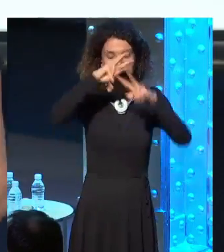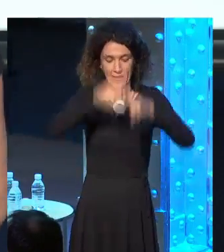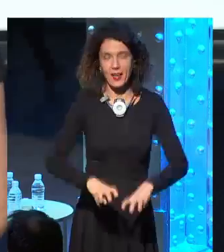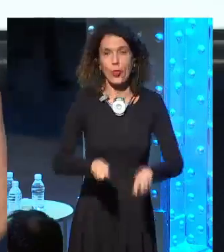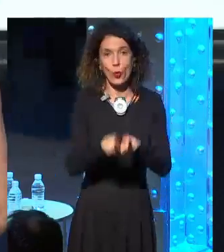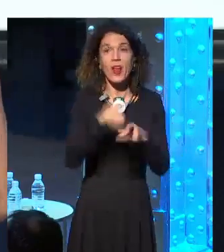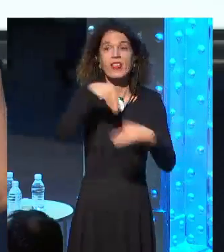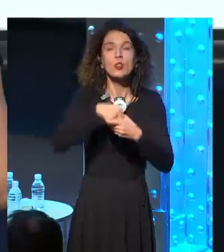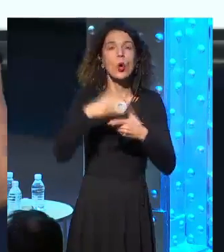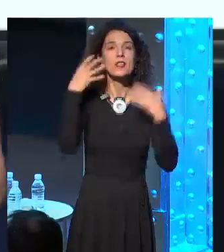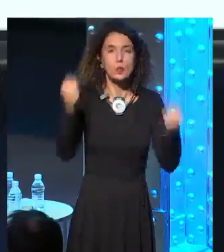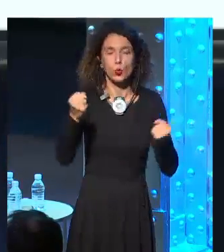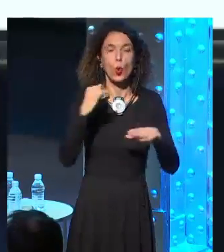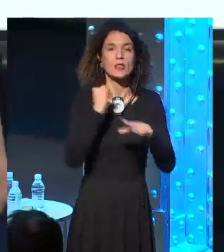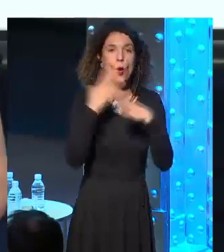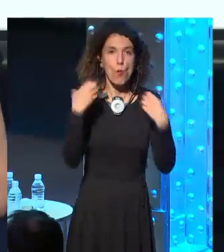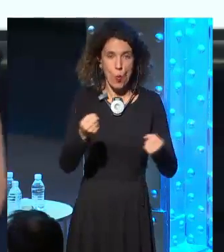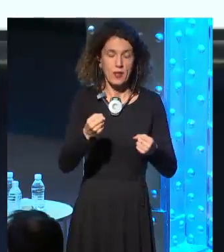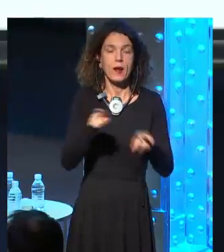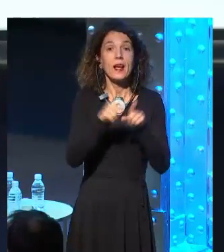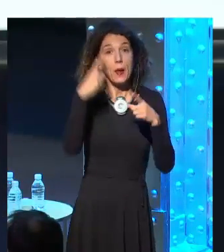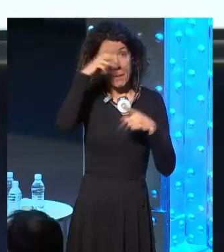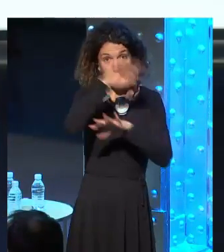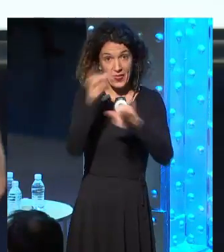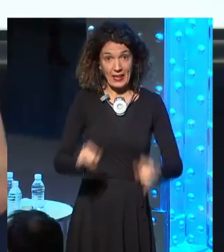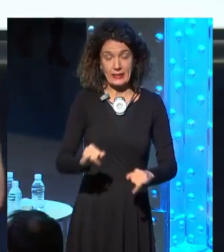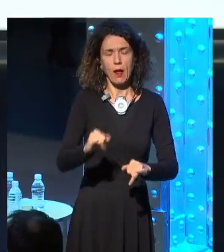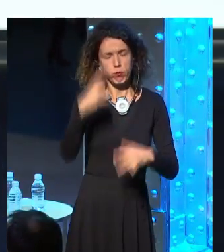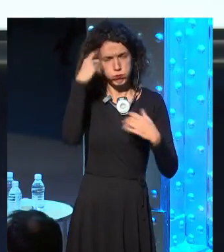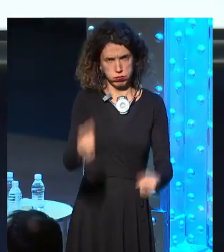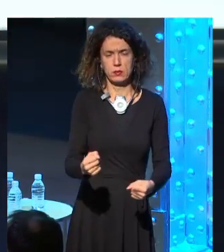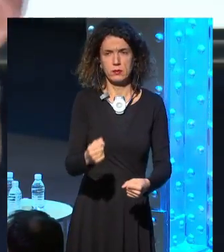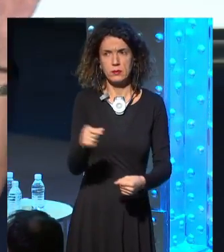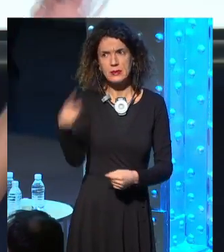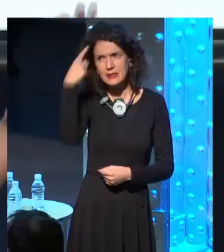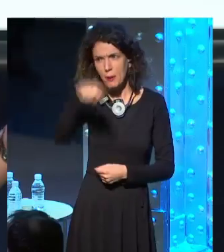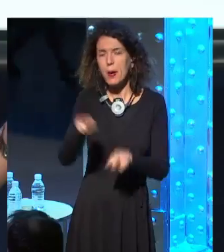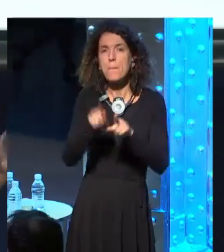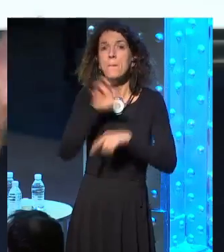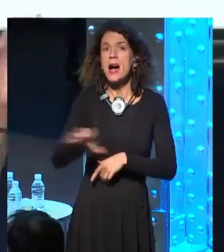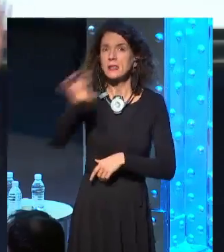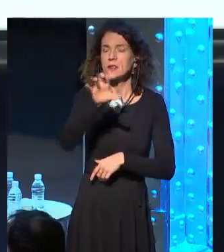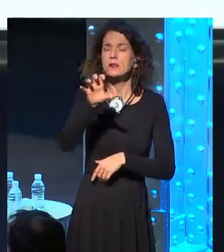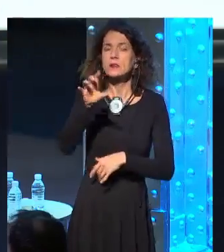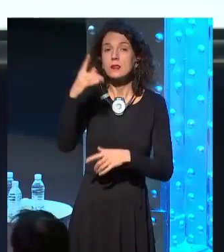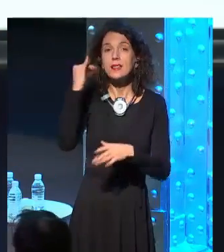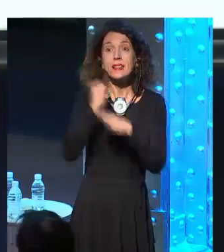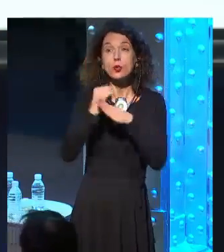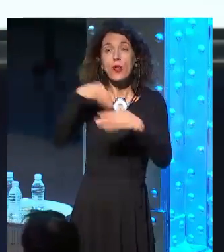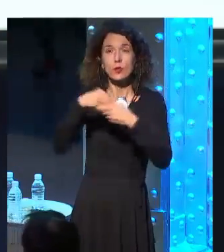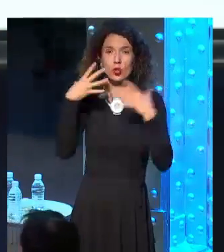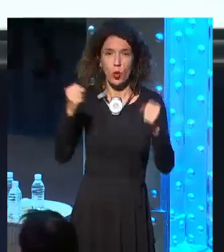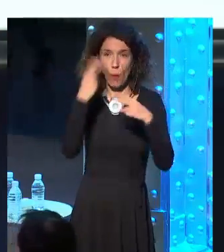a senior researcher at the Norwegian Institute of Public Health, and she's an expert in happiness. And